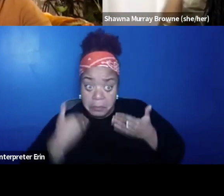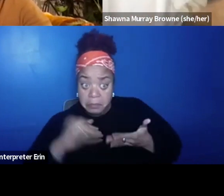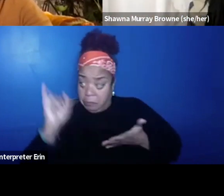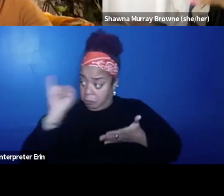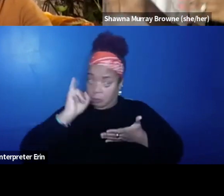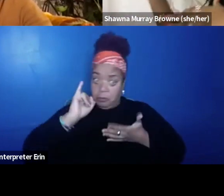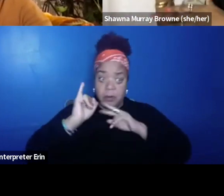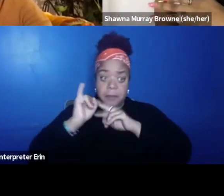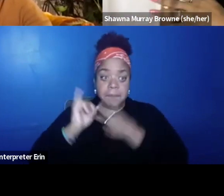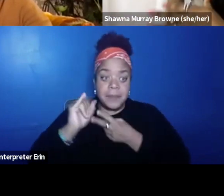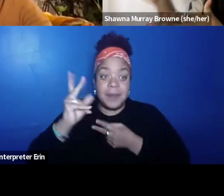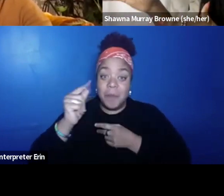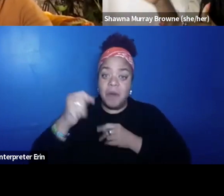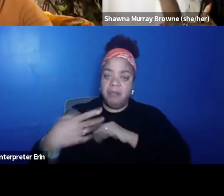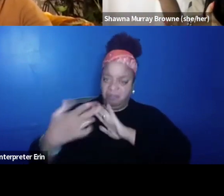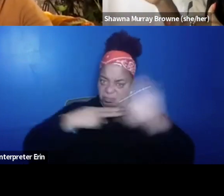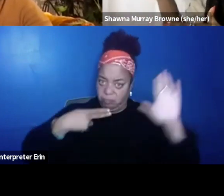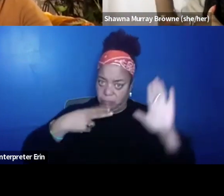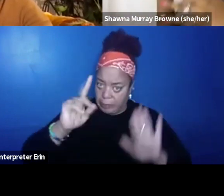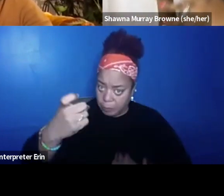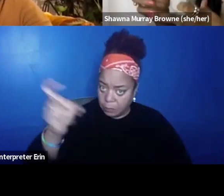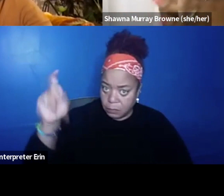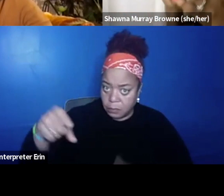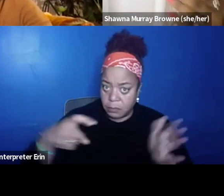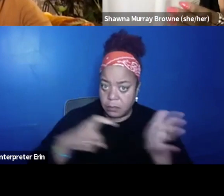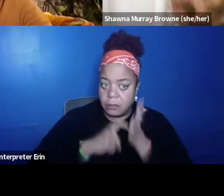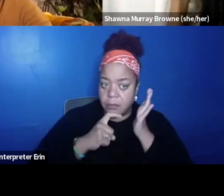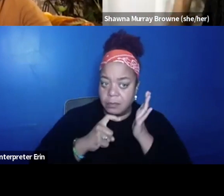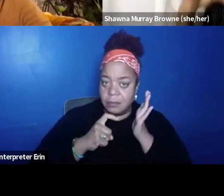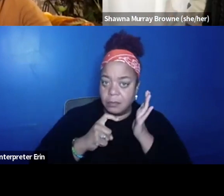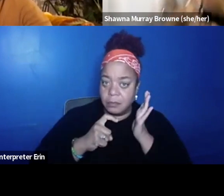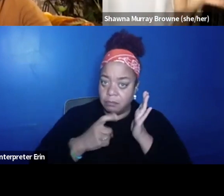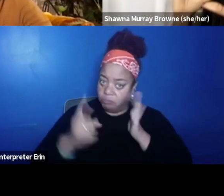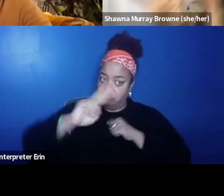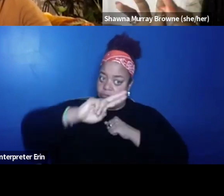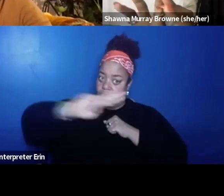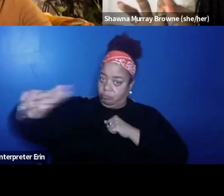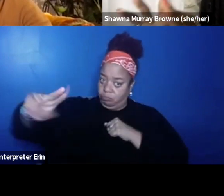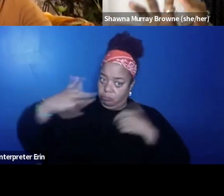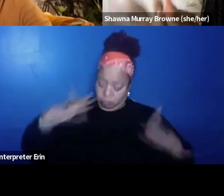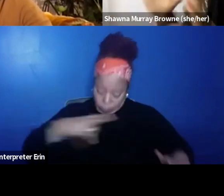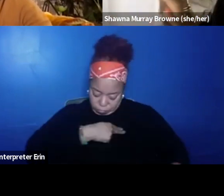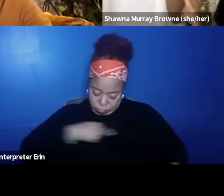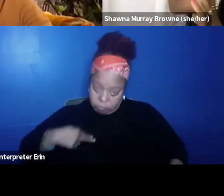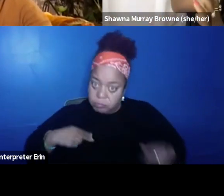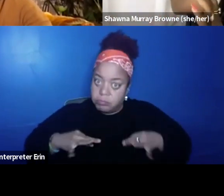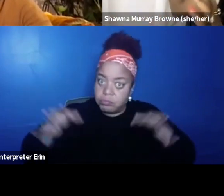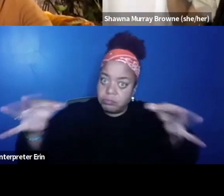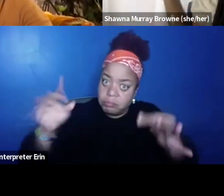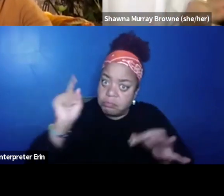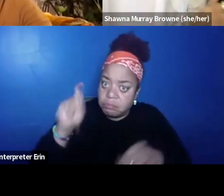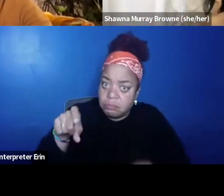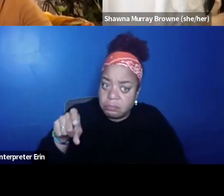you, thereby placing a label on you and reporting all of this information to a